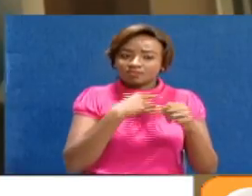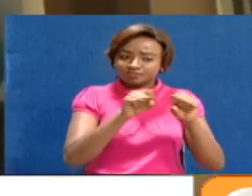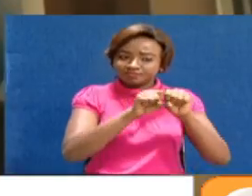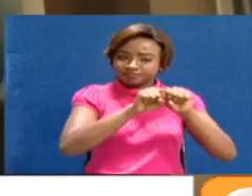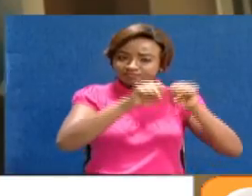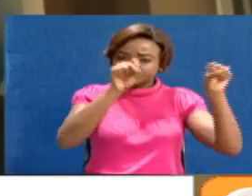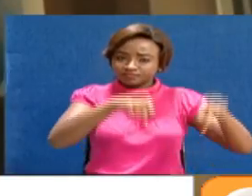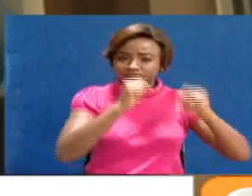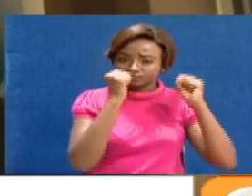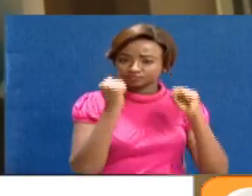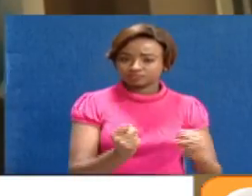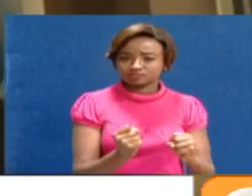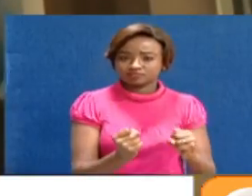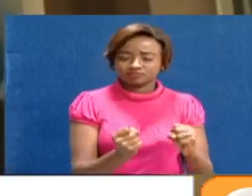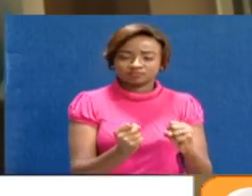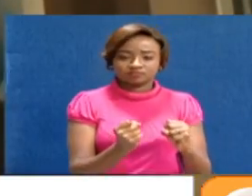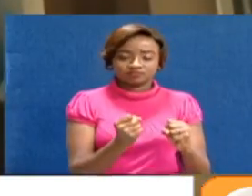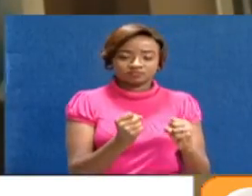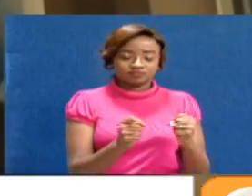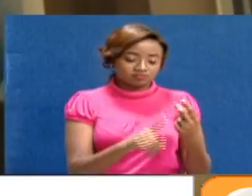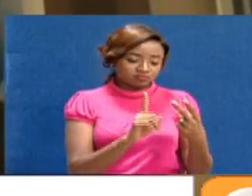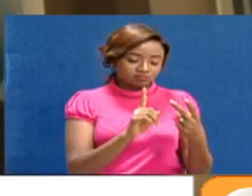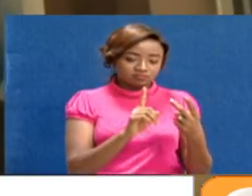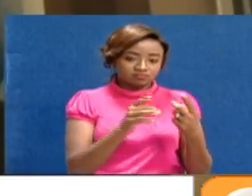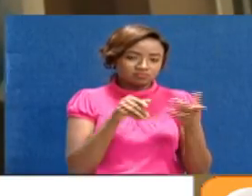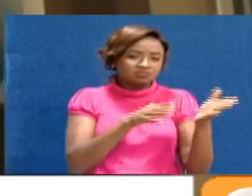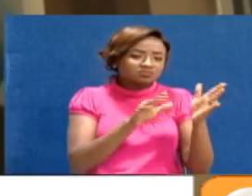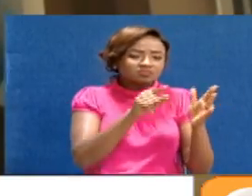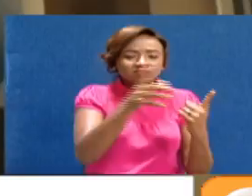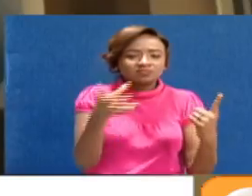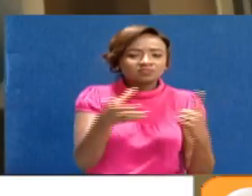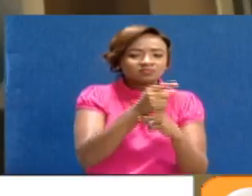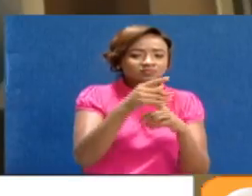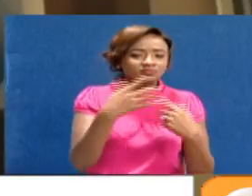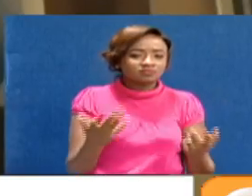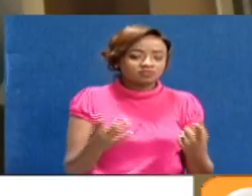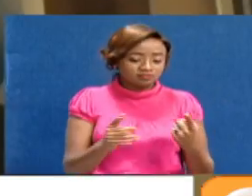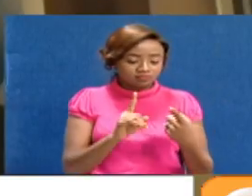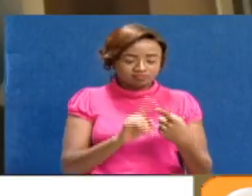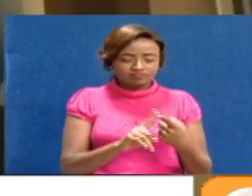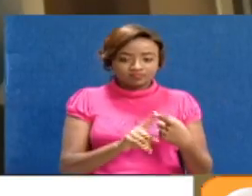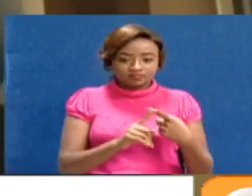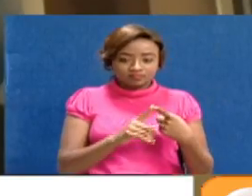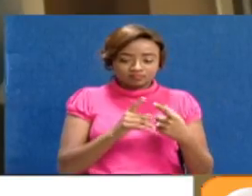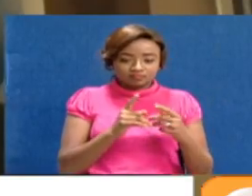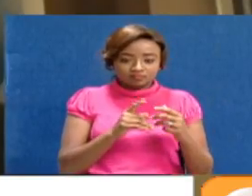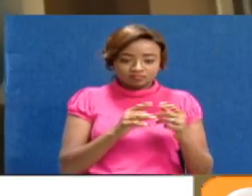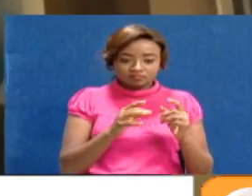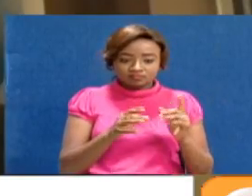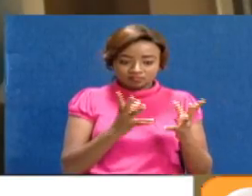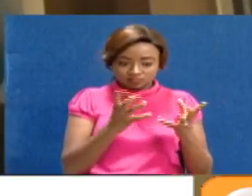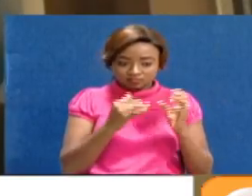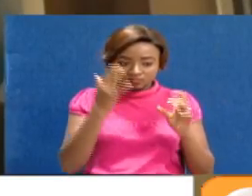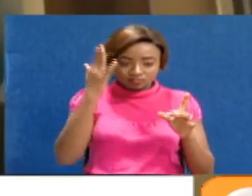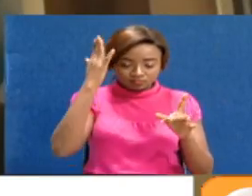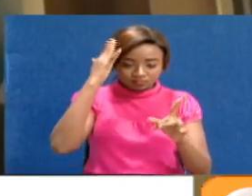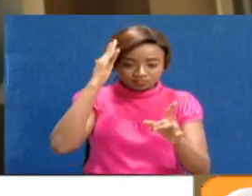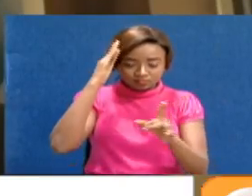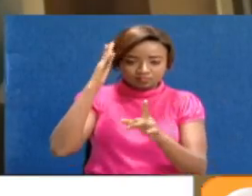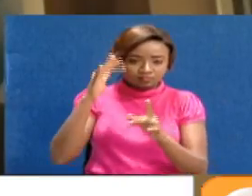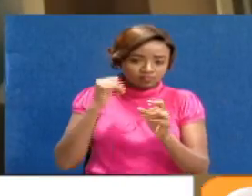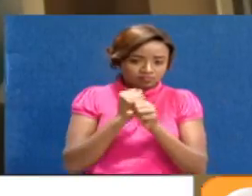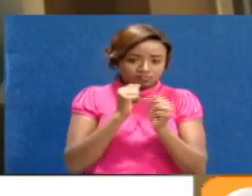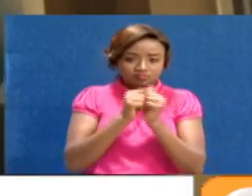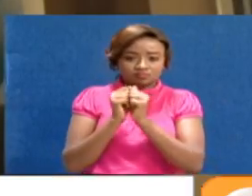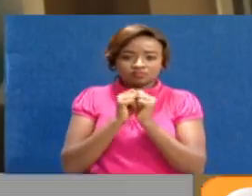And how do we get stronger systems in place? I would mention two factors. One, we need to start identifying together. And I